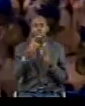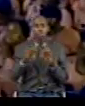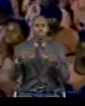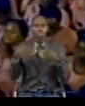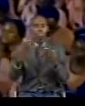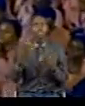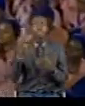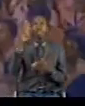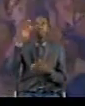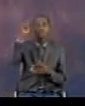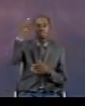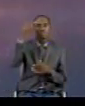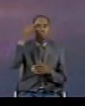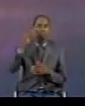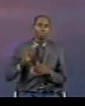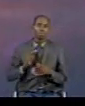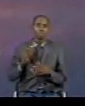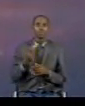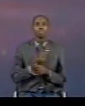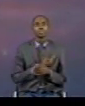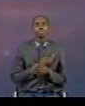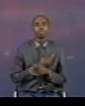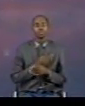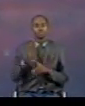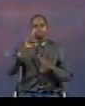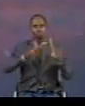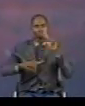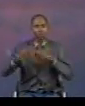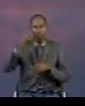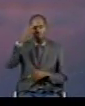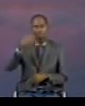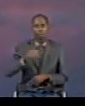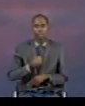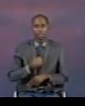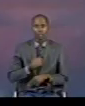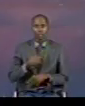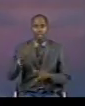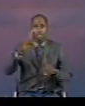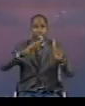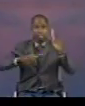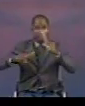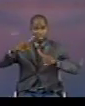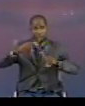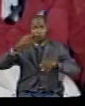for us. Say for me. Say for me.